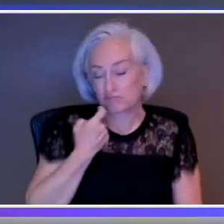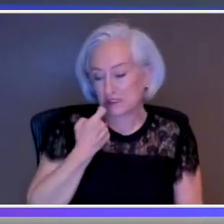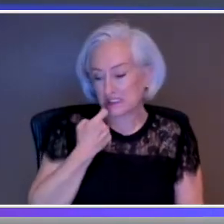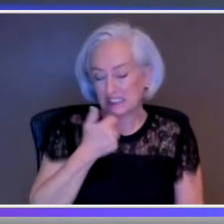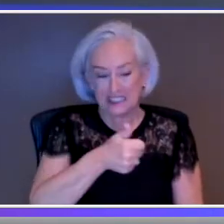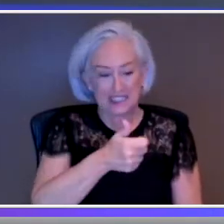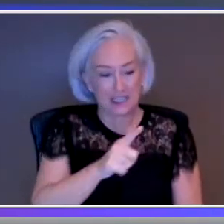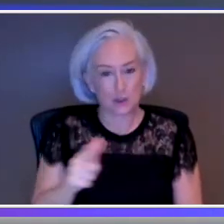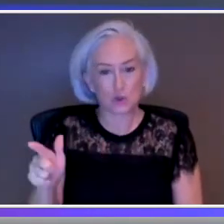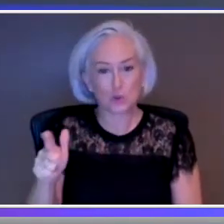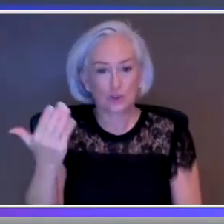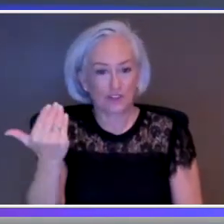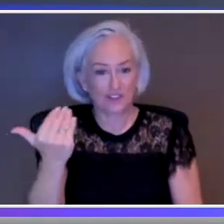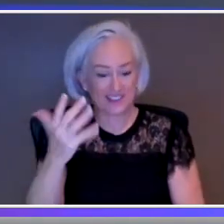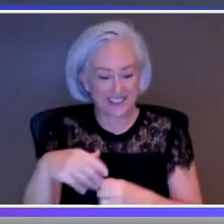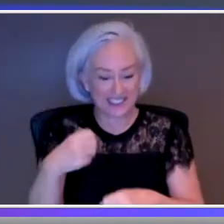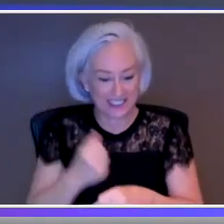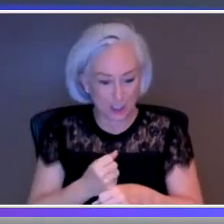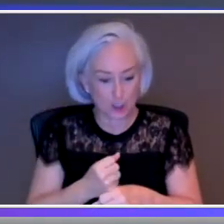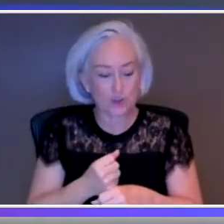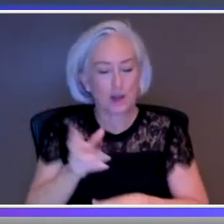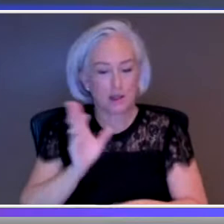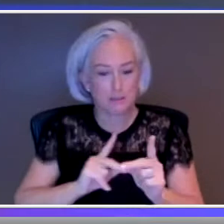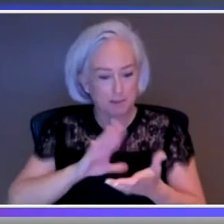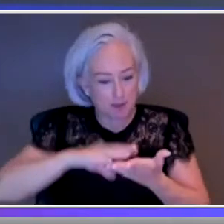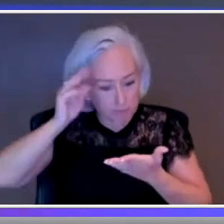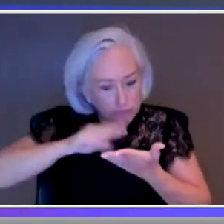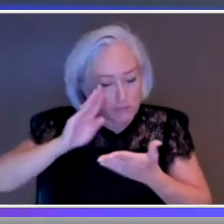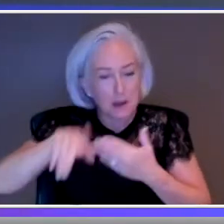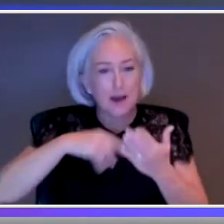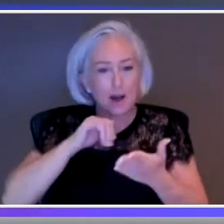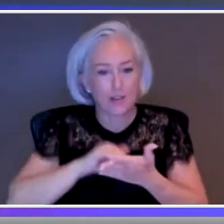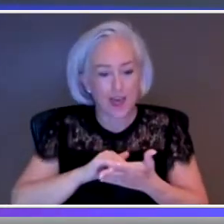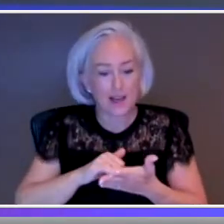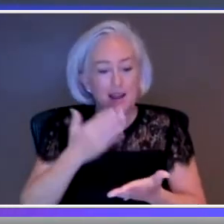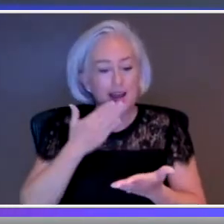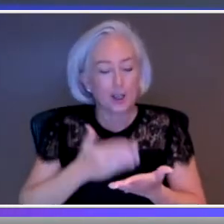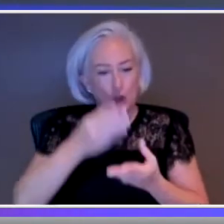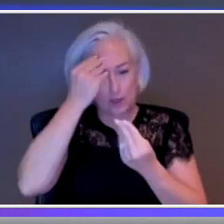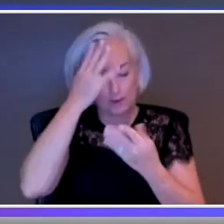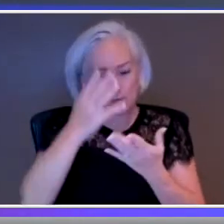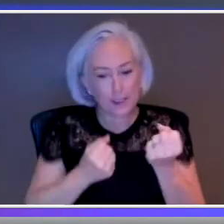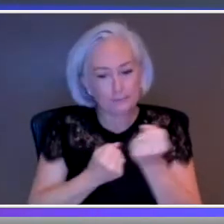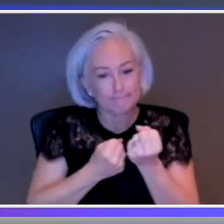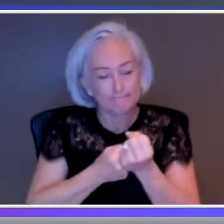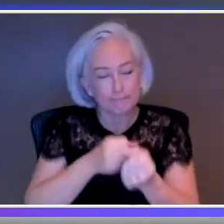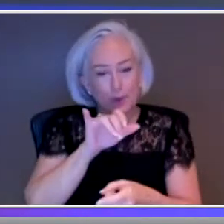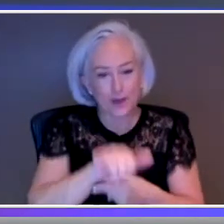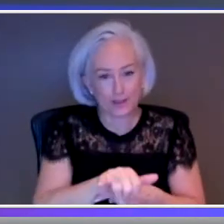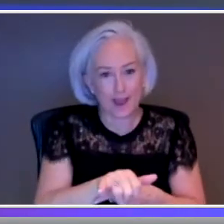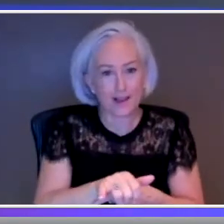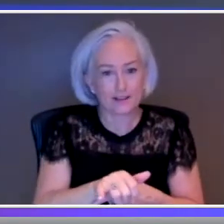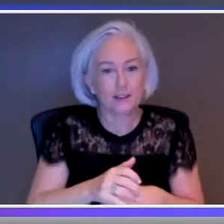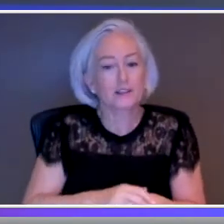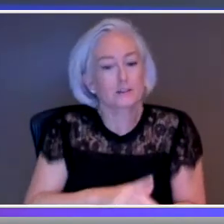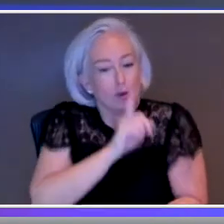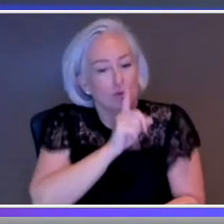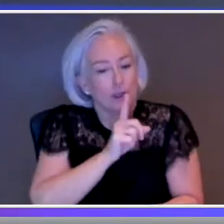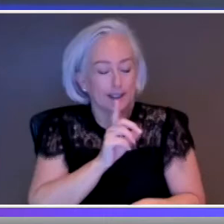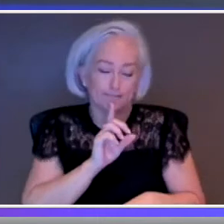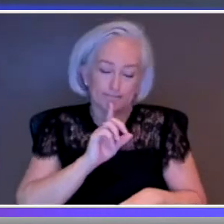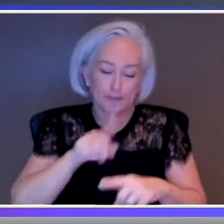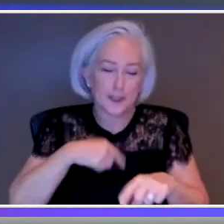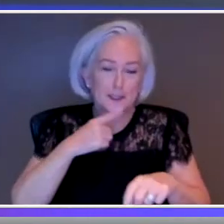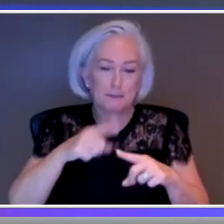really gotten some momentum behind it and some good literature behind it. And so it just takes time for these kinds of things to get out there. That's why